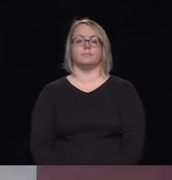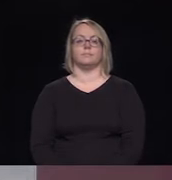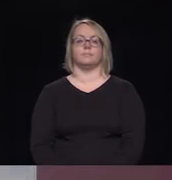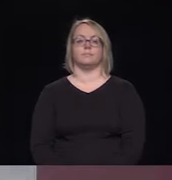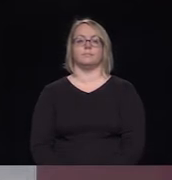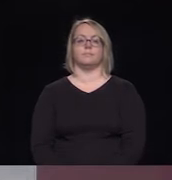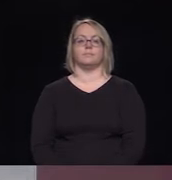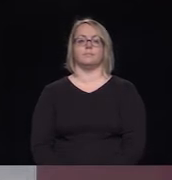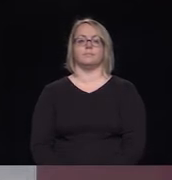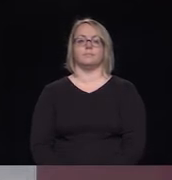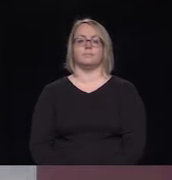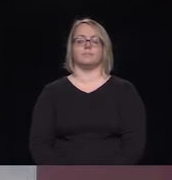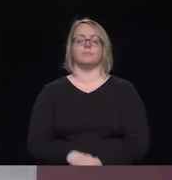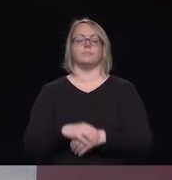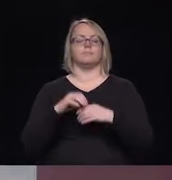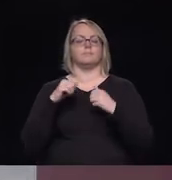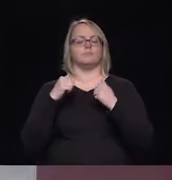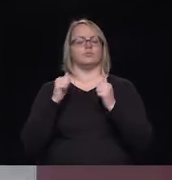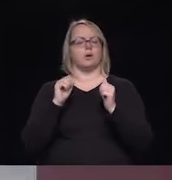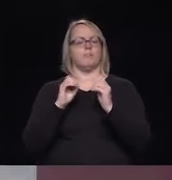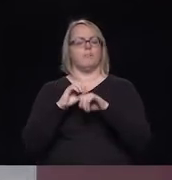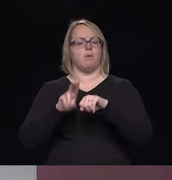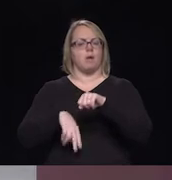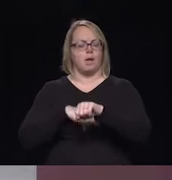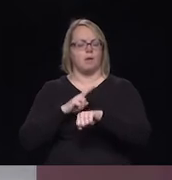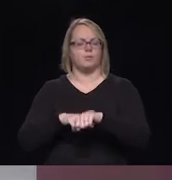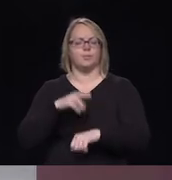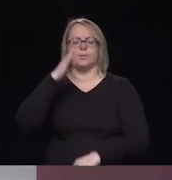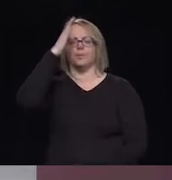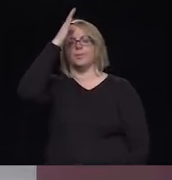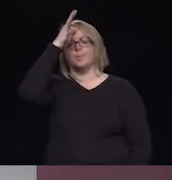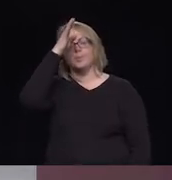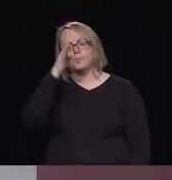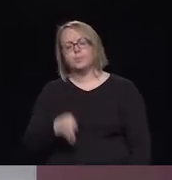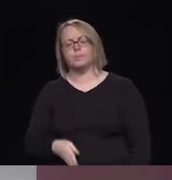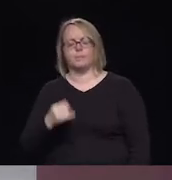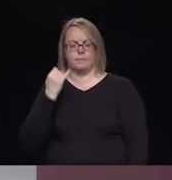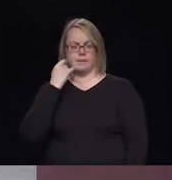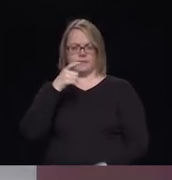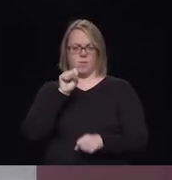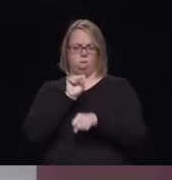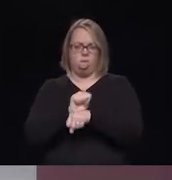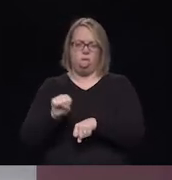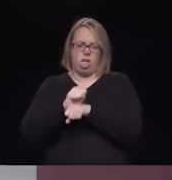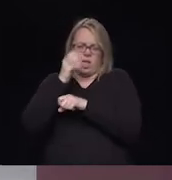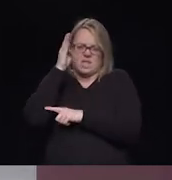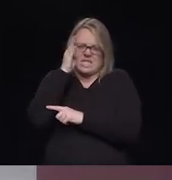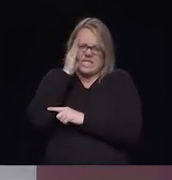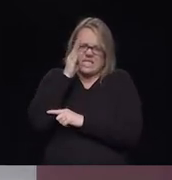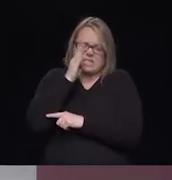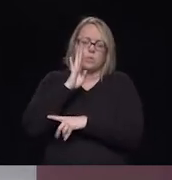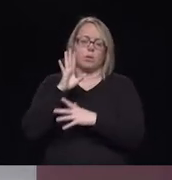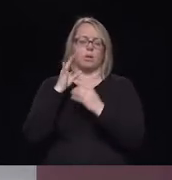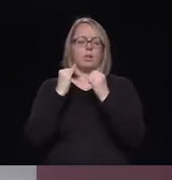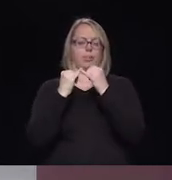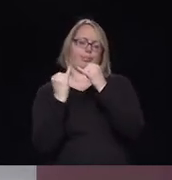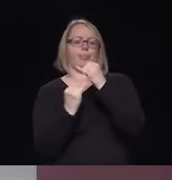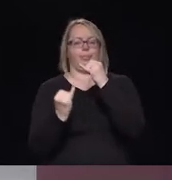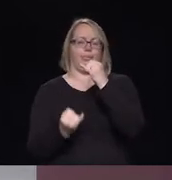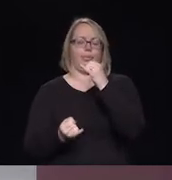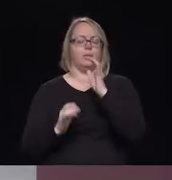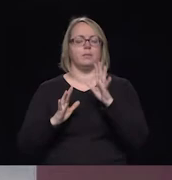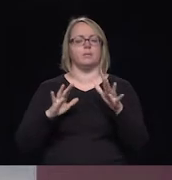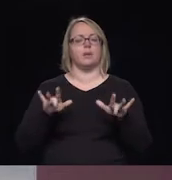Now if you have a little bit of a wobbly line, don't worry about that. Remember this is a painting, this is not photography.